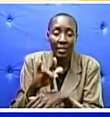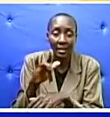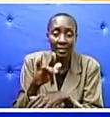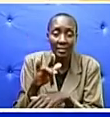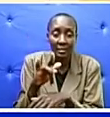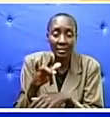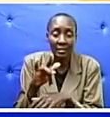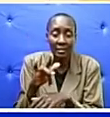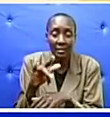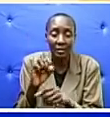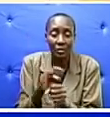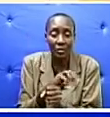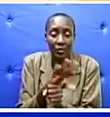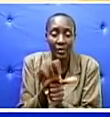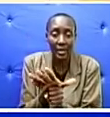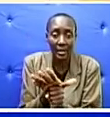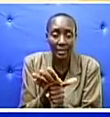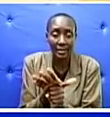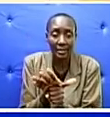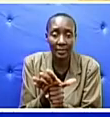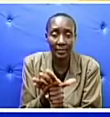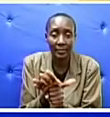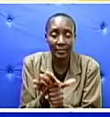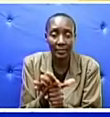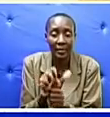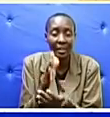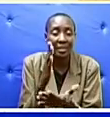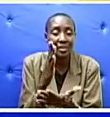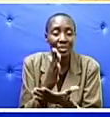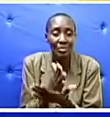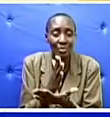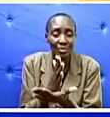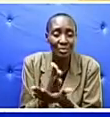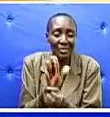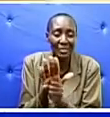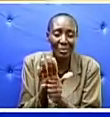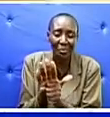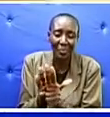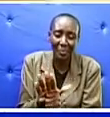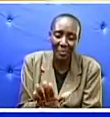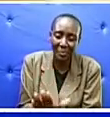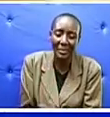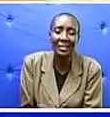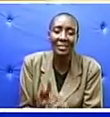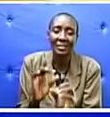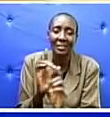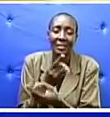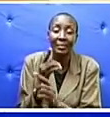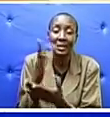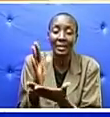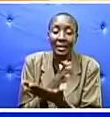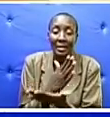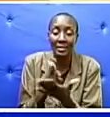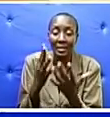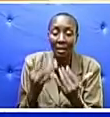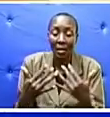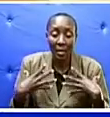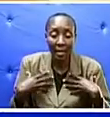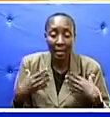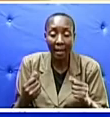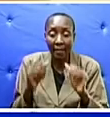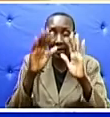the effects of COVID-19 pandemic. It has strained different sectors, and now health is the most